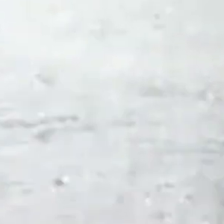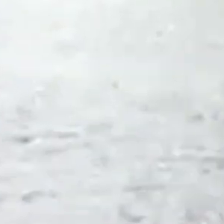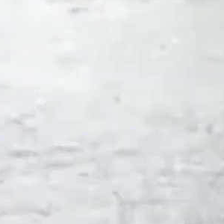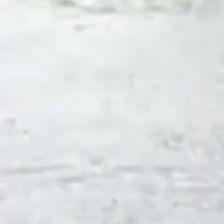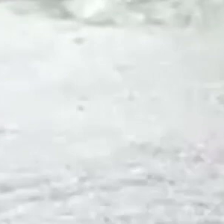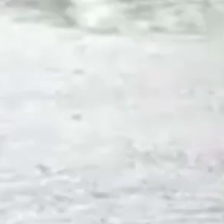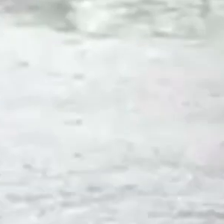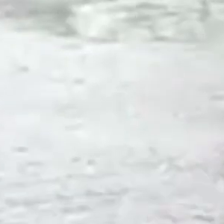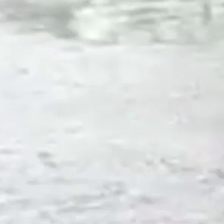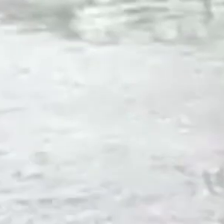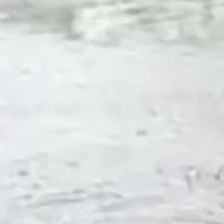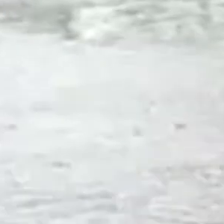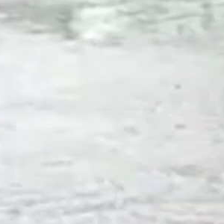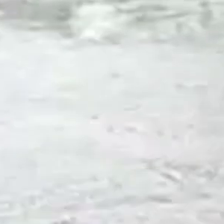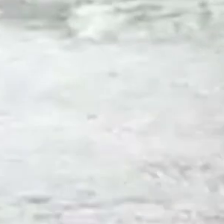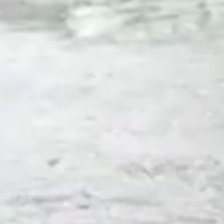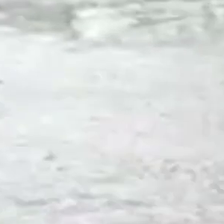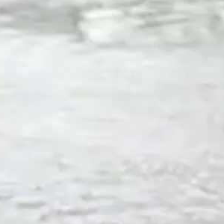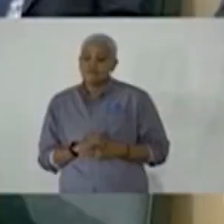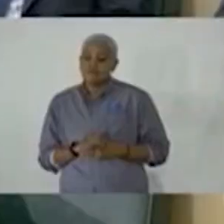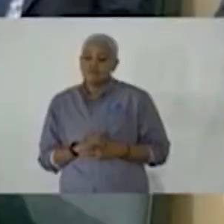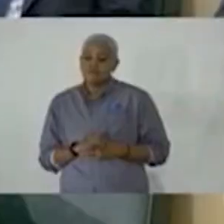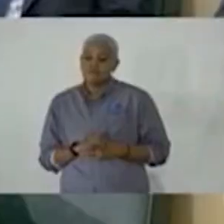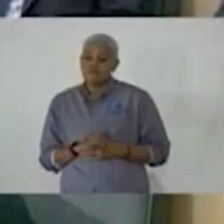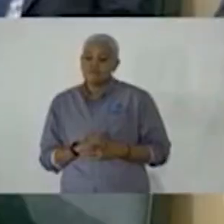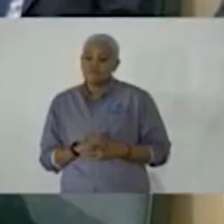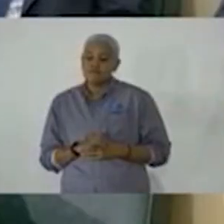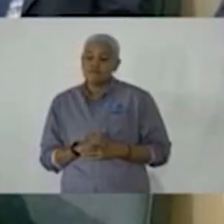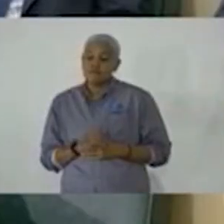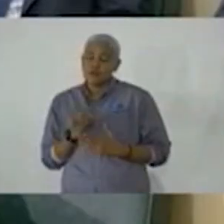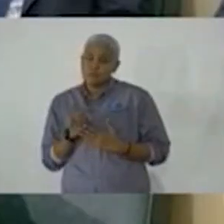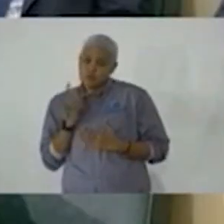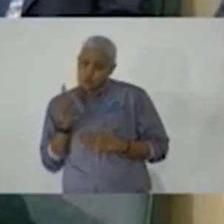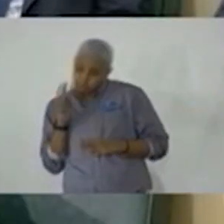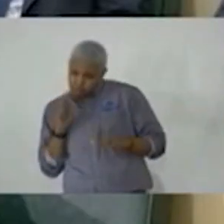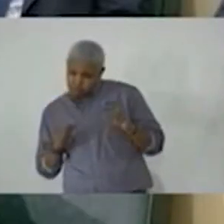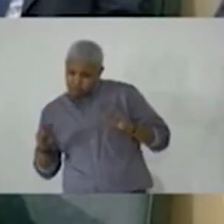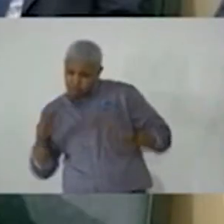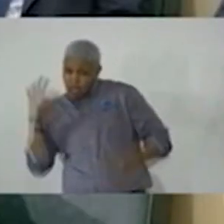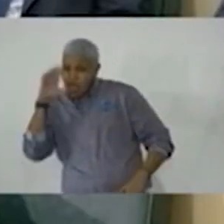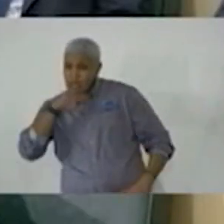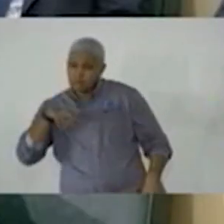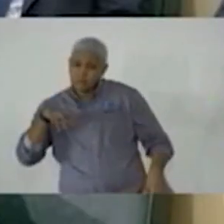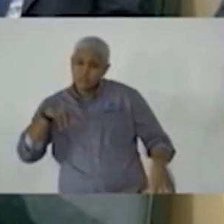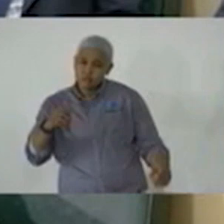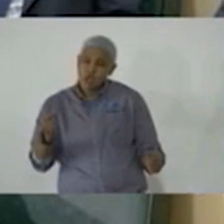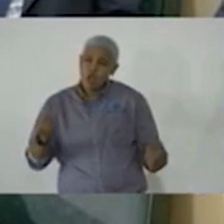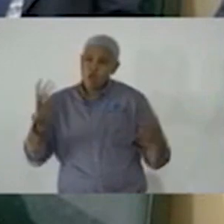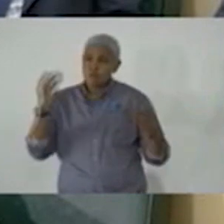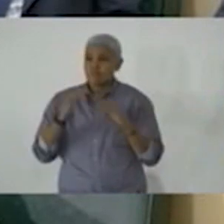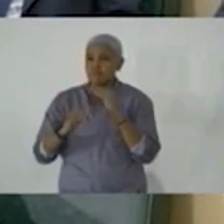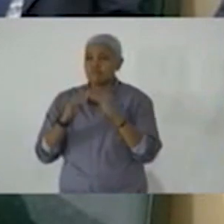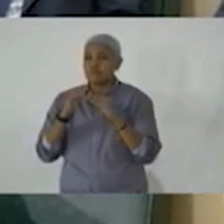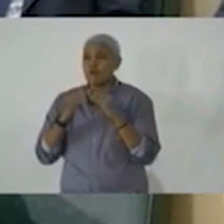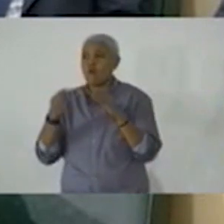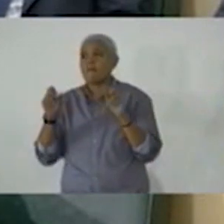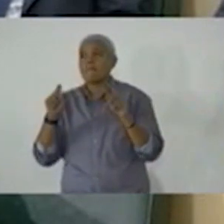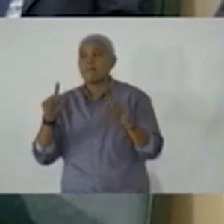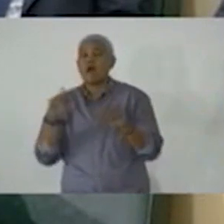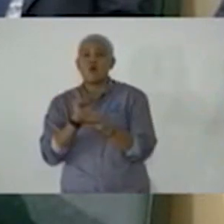days of intense rainfall, a hefty bill. The very preliminary estimates to reopen